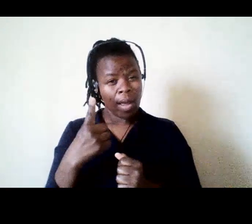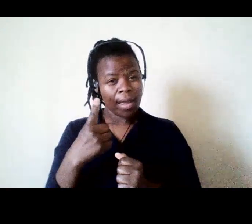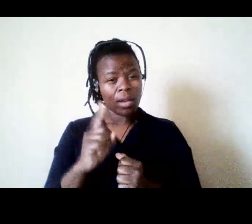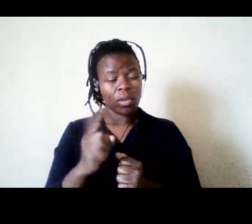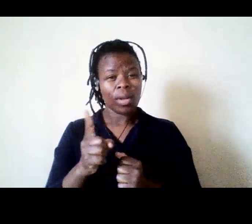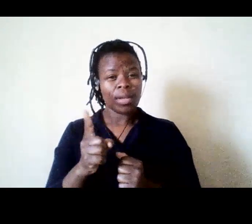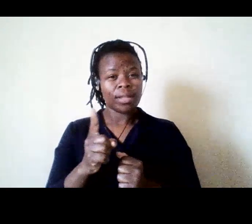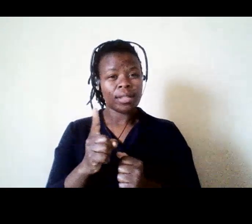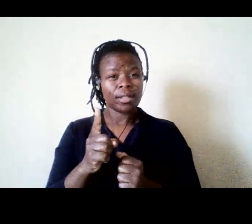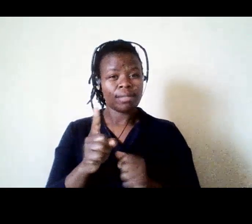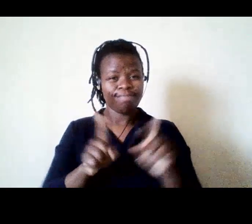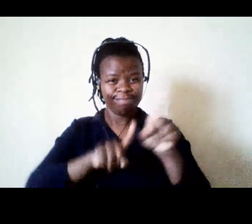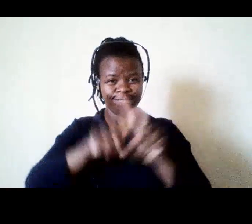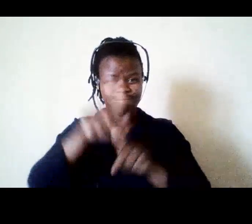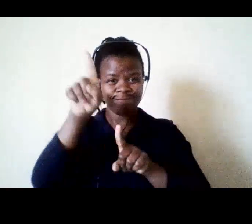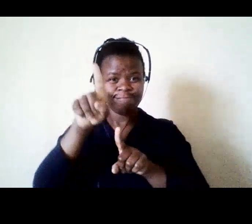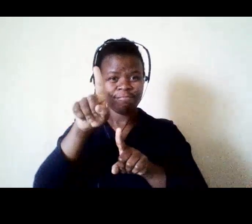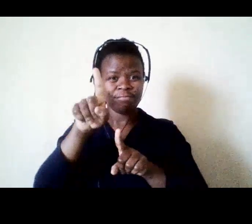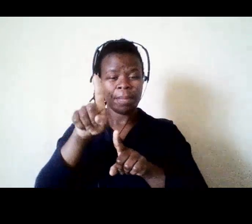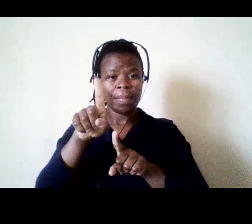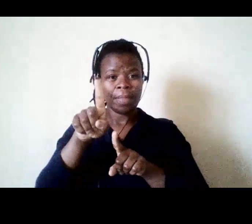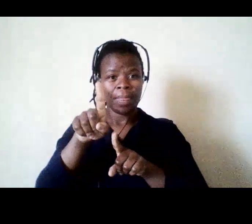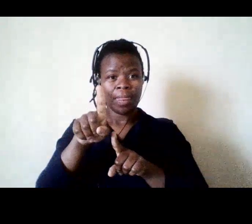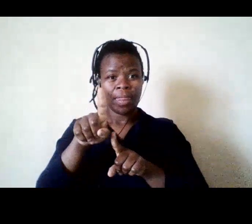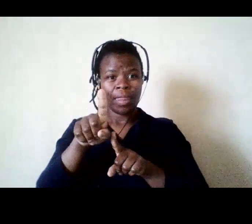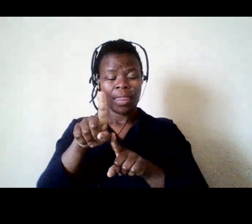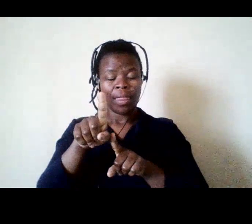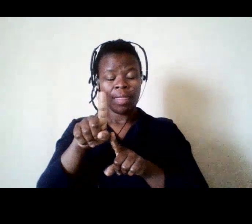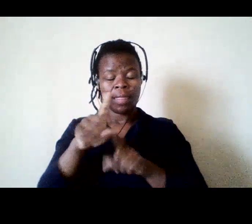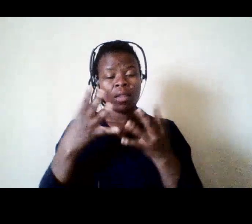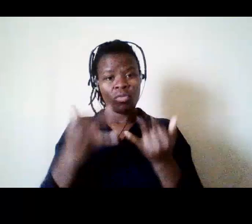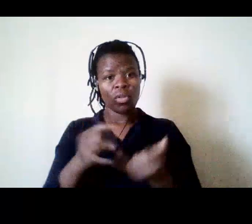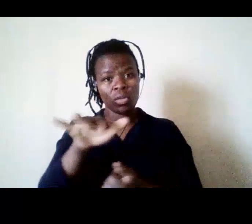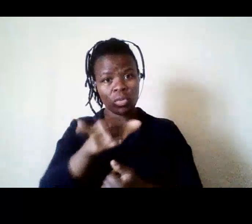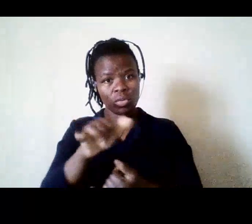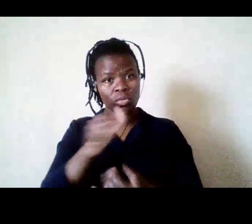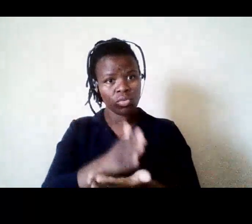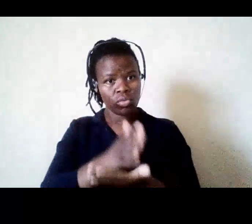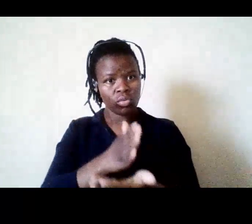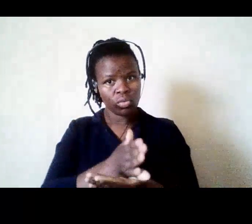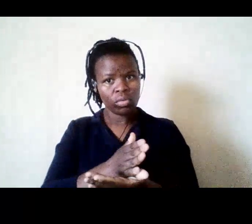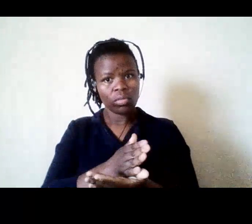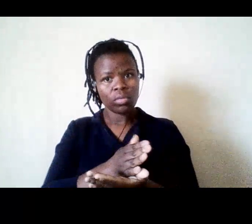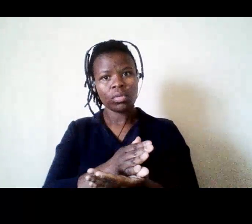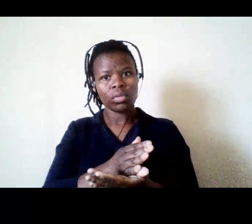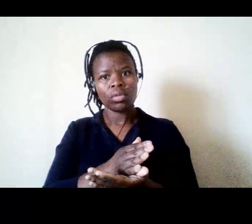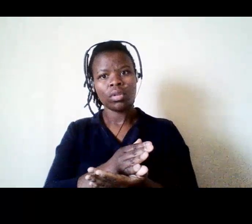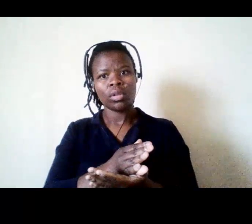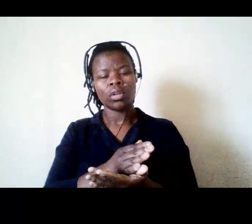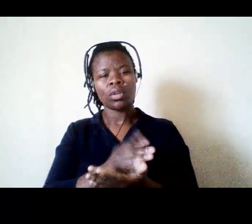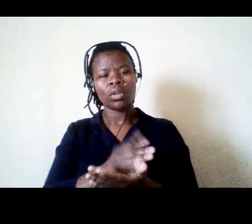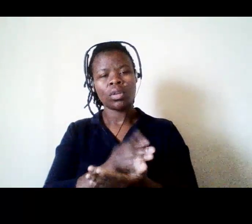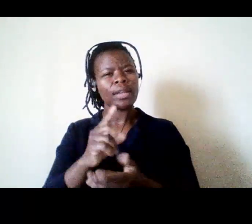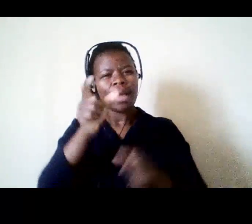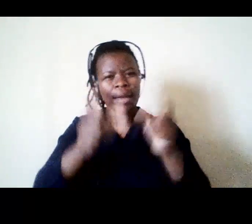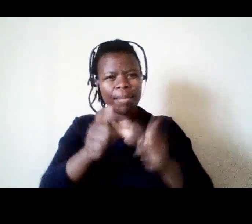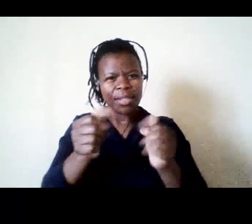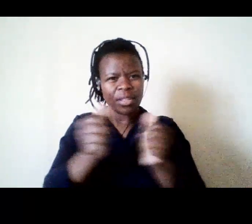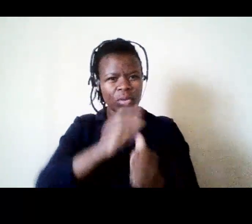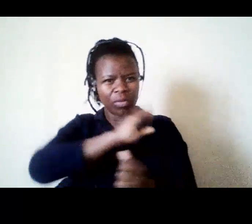Pearl, if you've come across this, which as I read in some literature from the global north, which some persons with disabilities were talking about. So the global